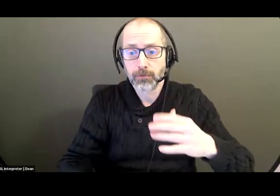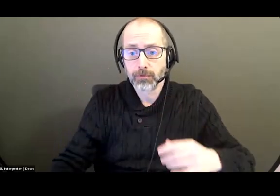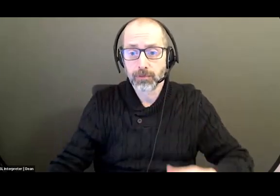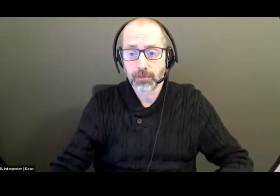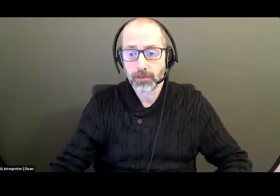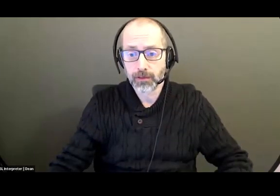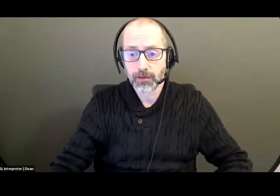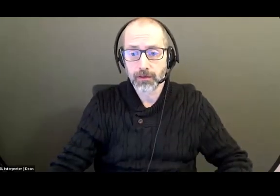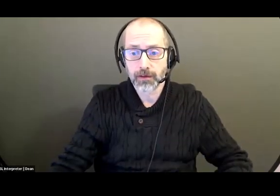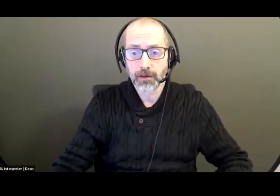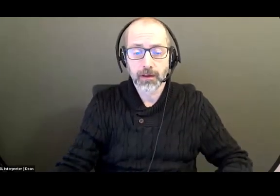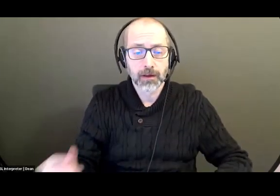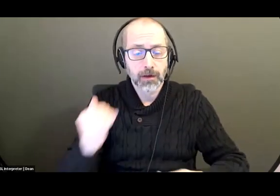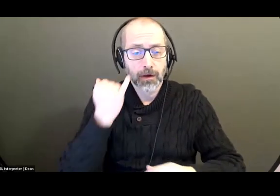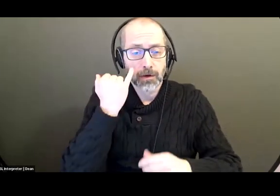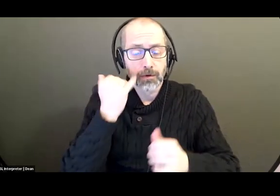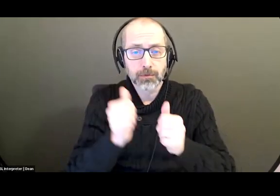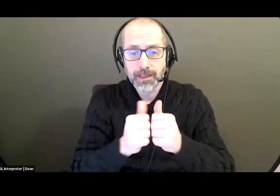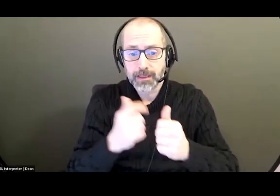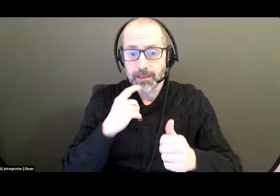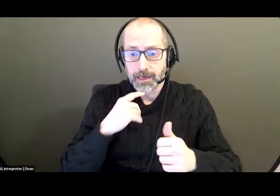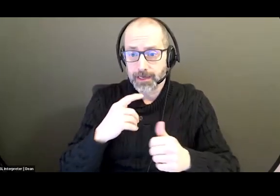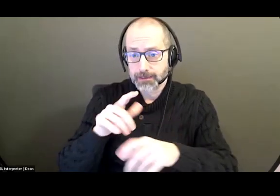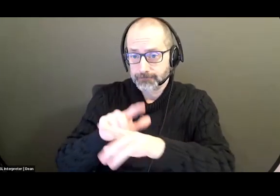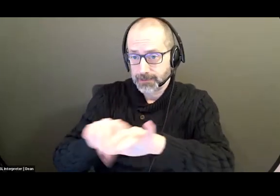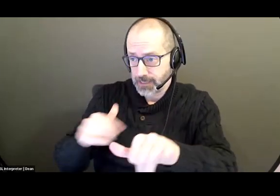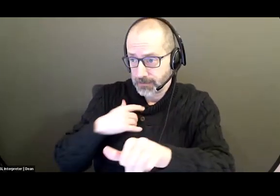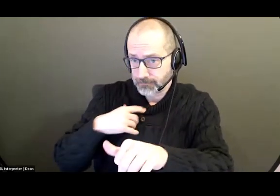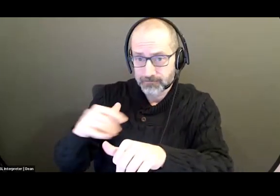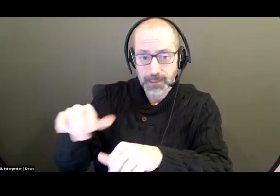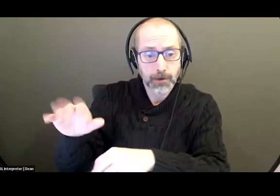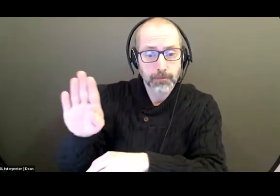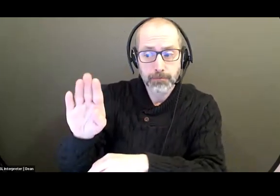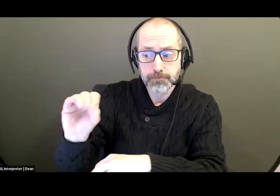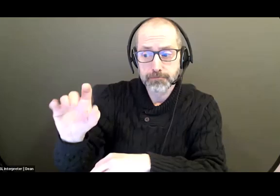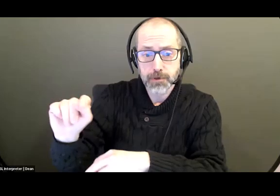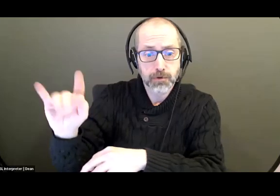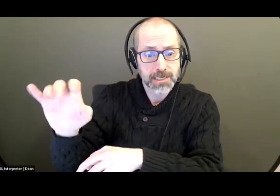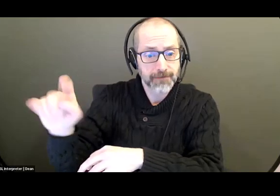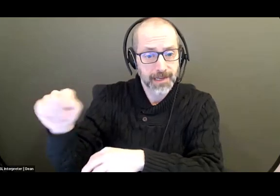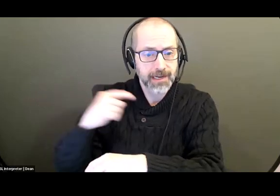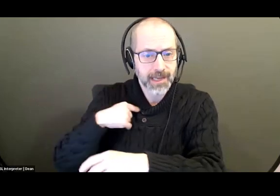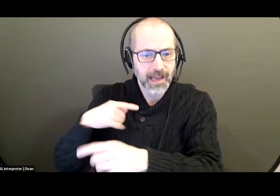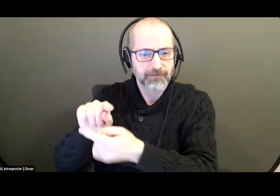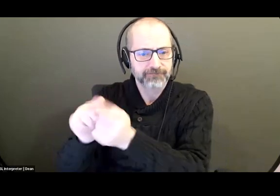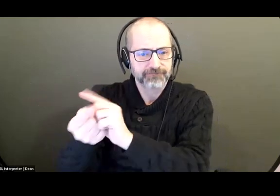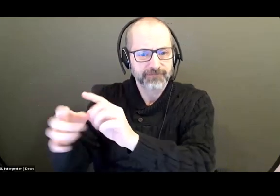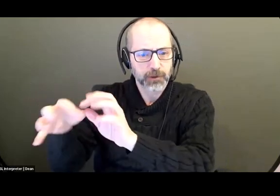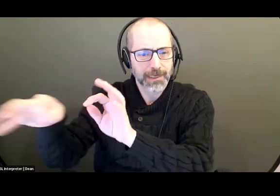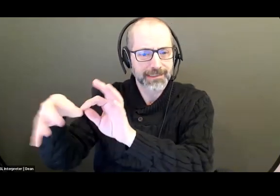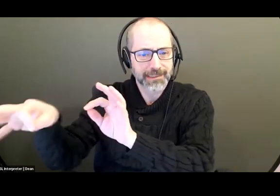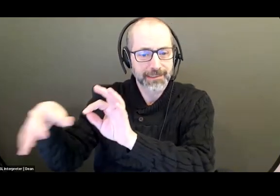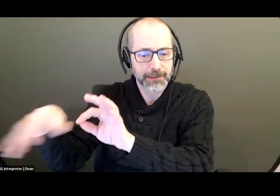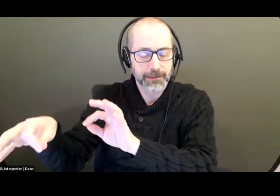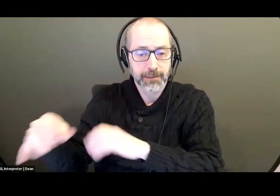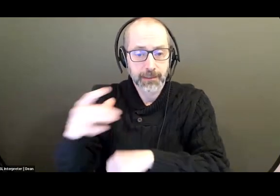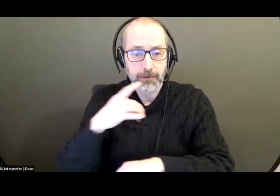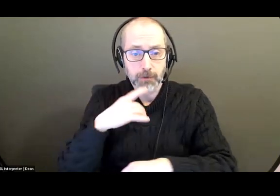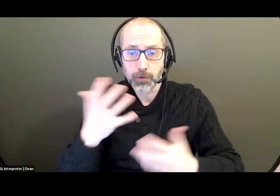Today's session is available in both English and French with simultaneous interpretation provided by Boost